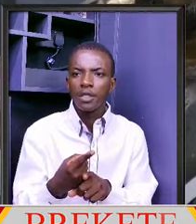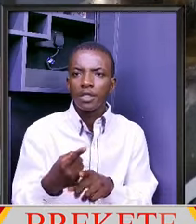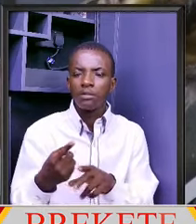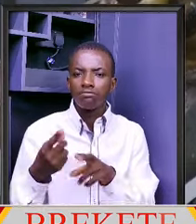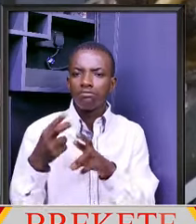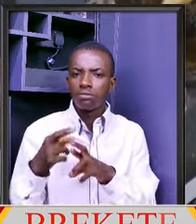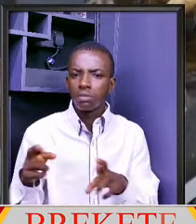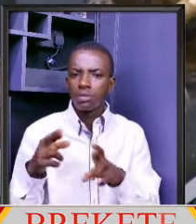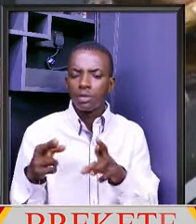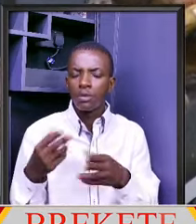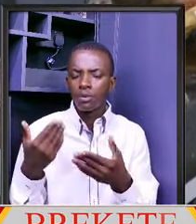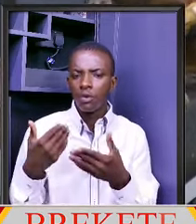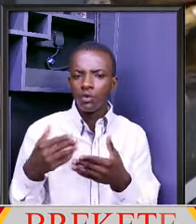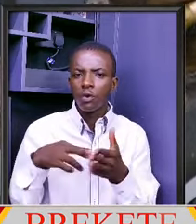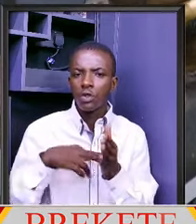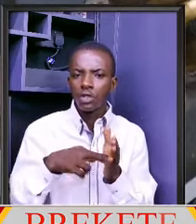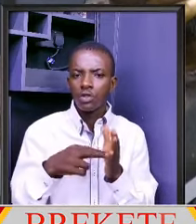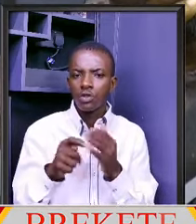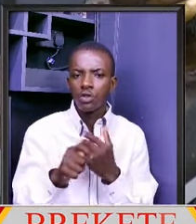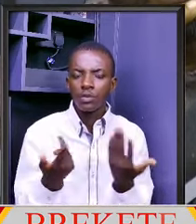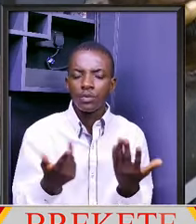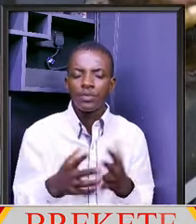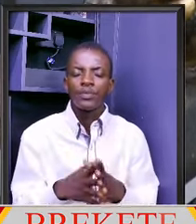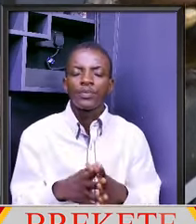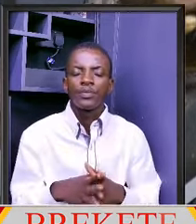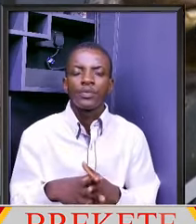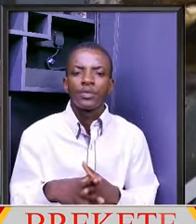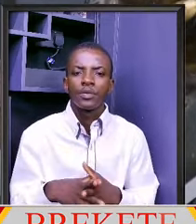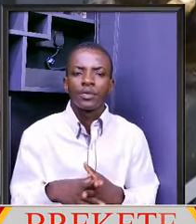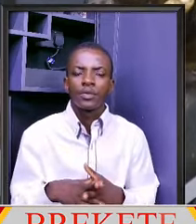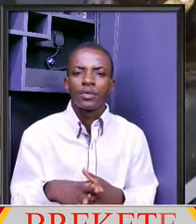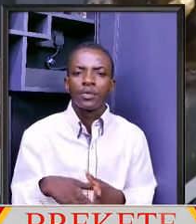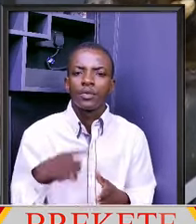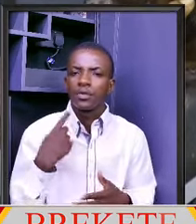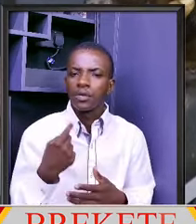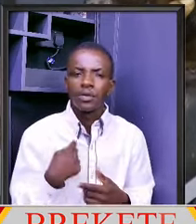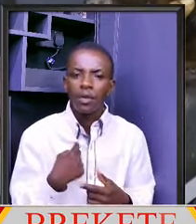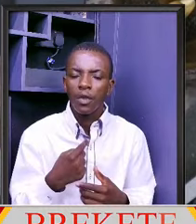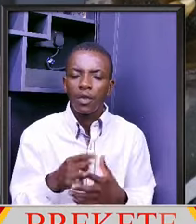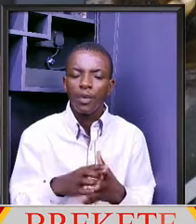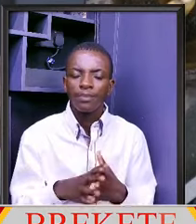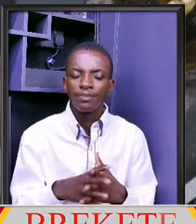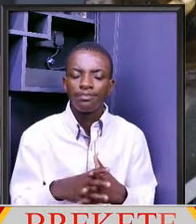scrutiny before registration. I'm telling you,